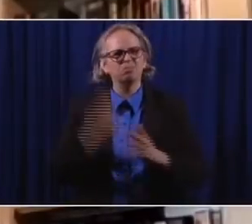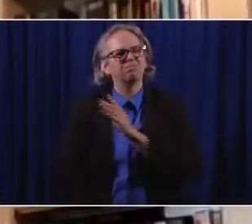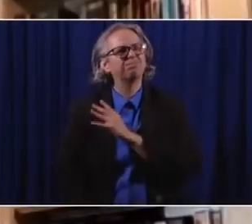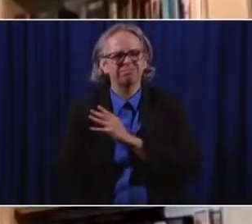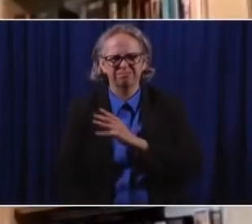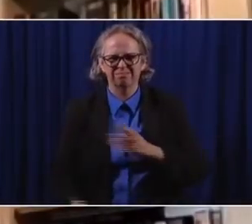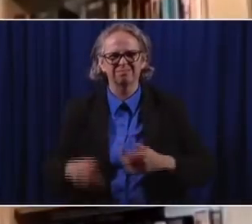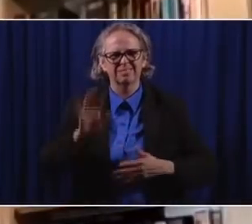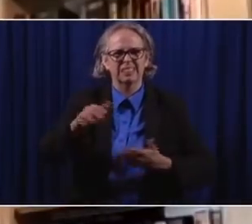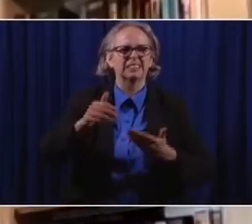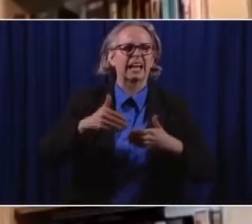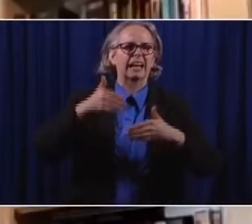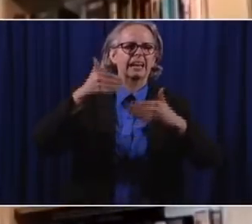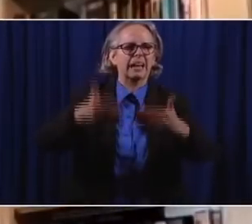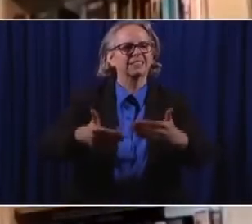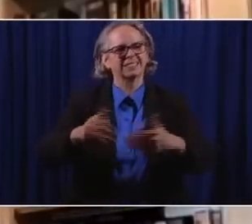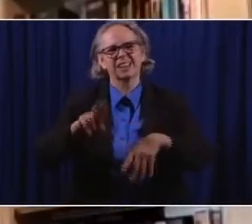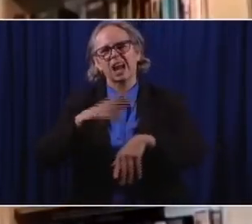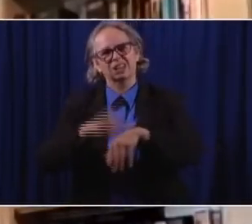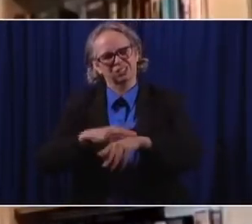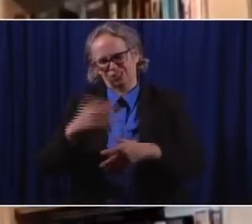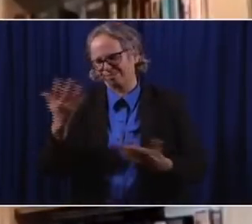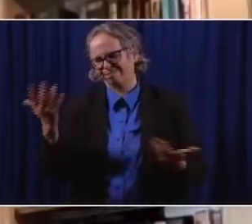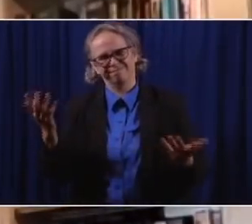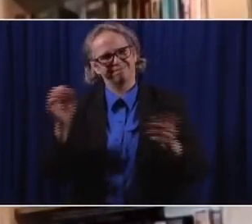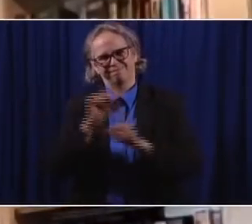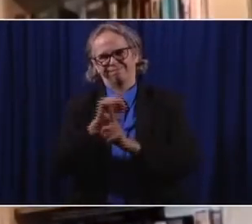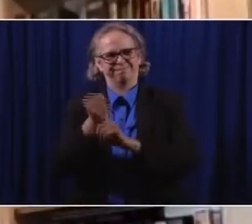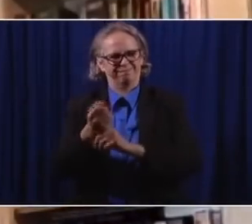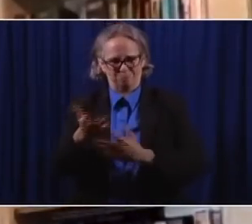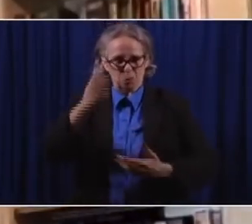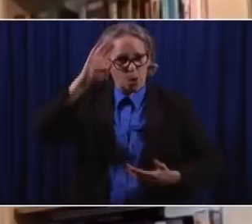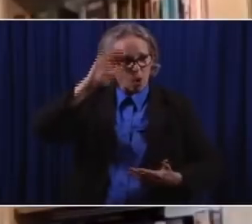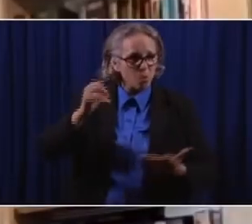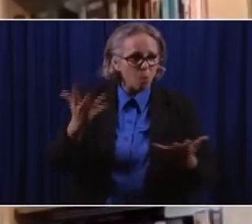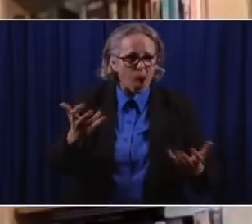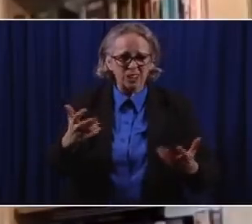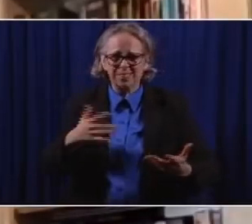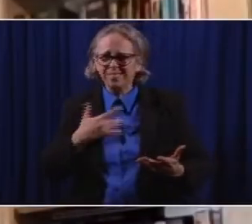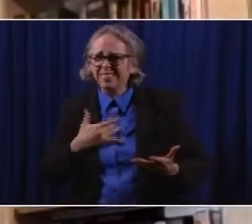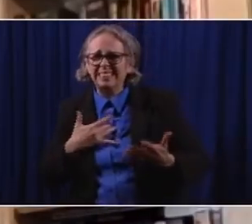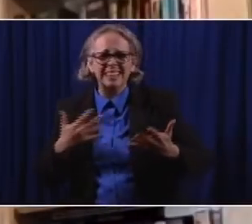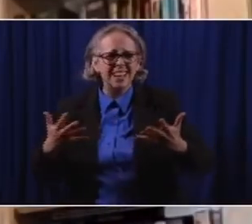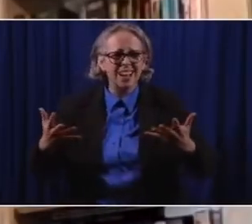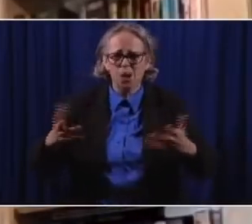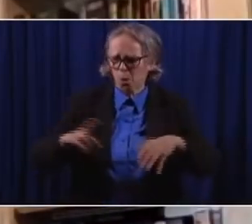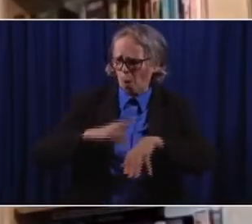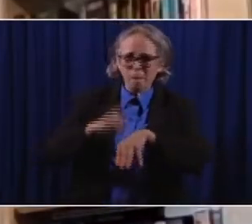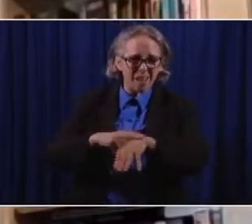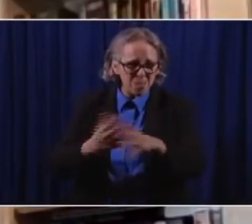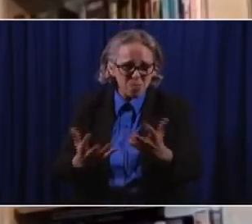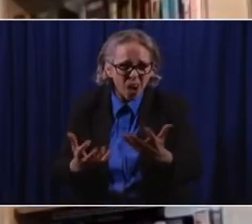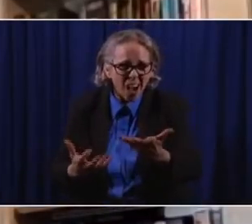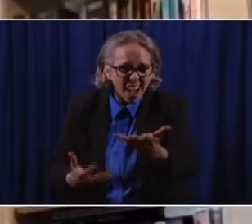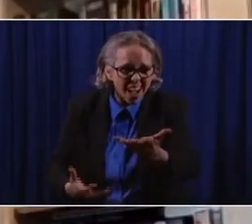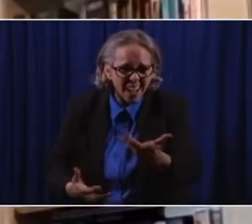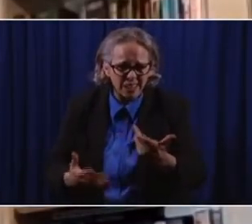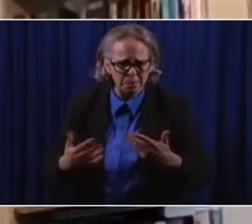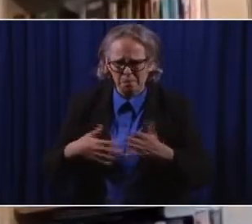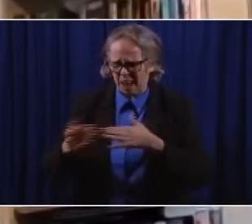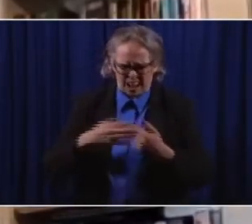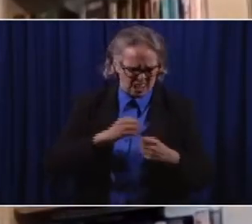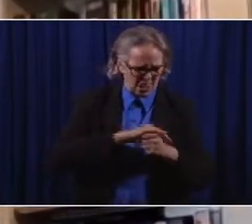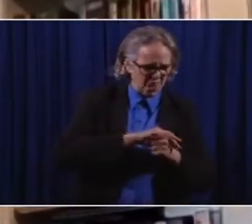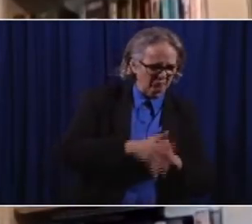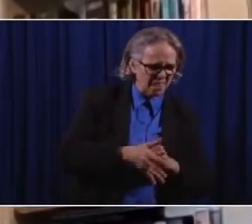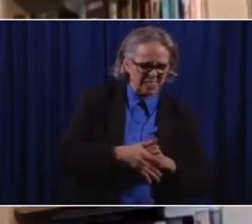of us are trying to find some sense of normal in a virus environment that's not normal. And this is just that next